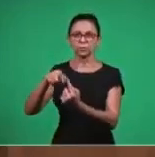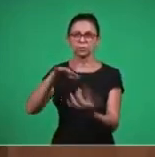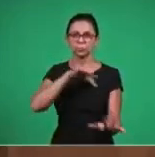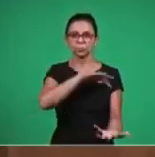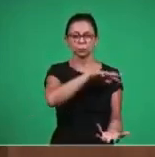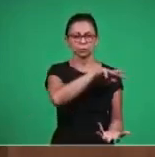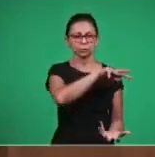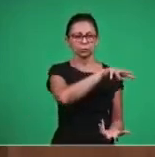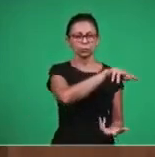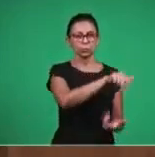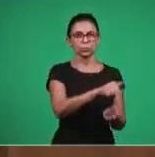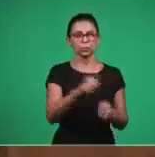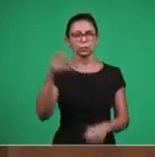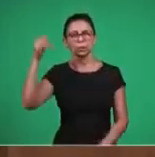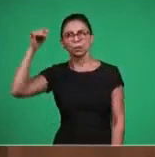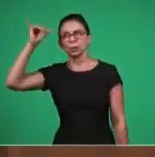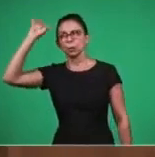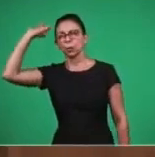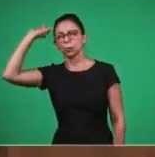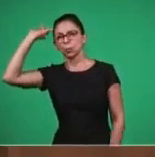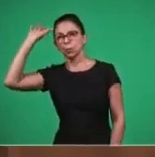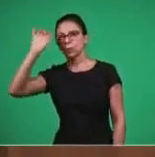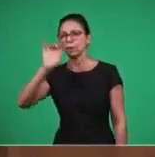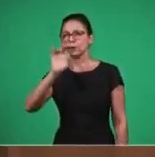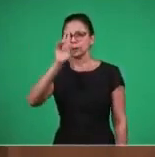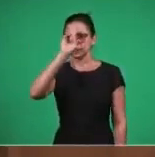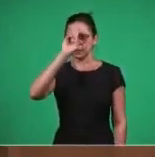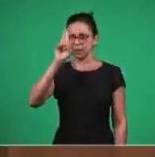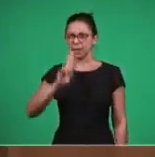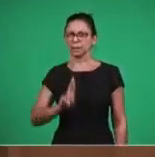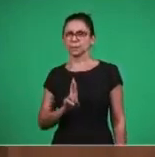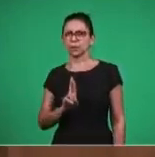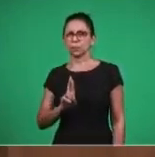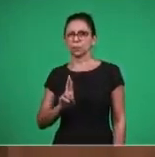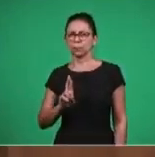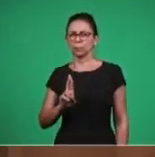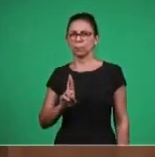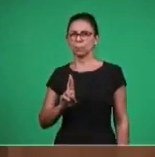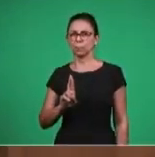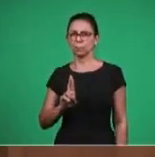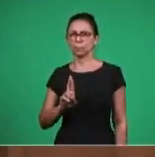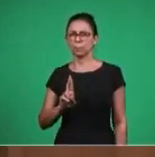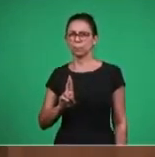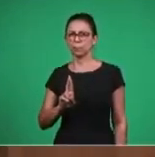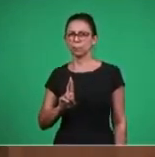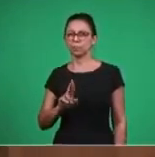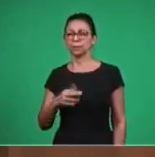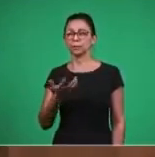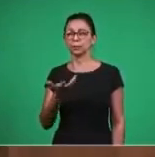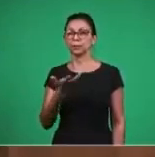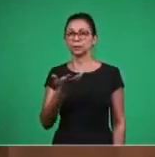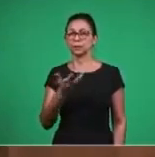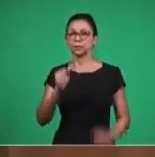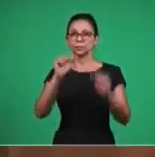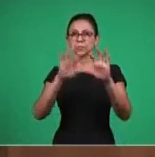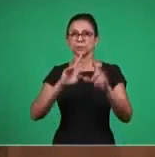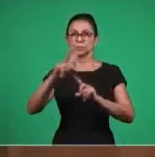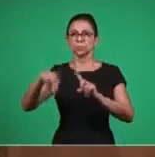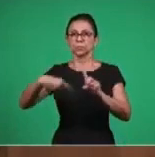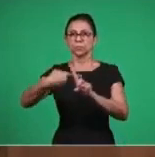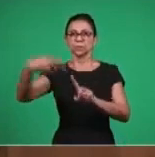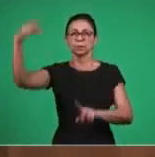The earth is the world, and the oxen is the flesh. So you need double portion of the Holy Spirit,